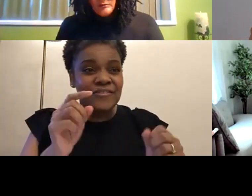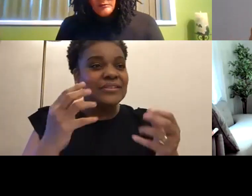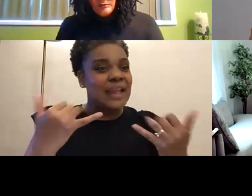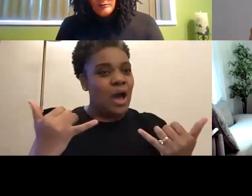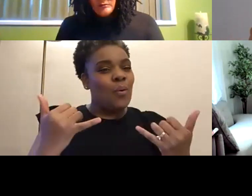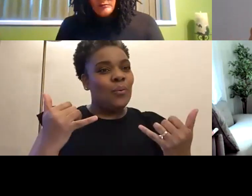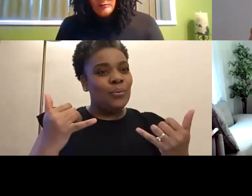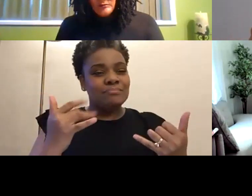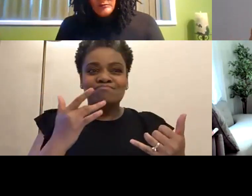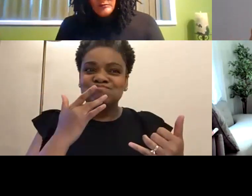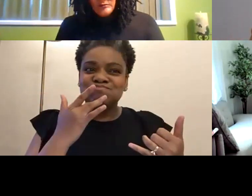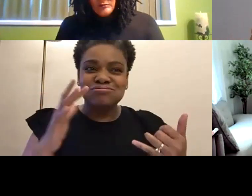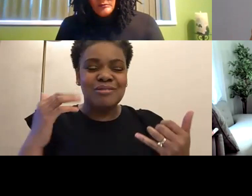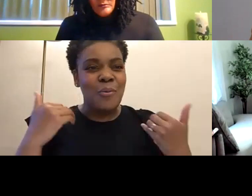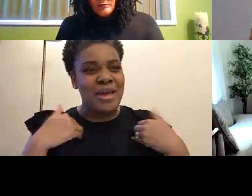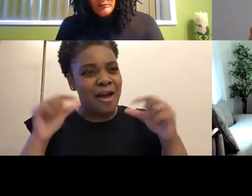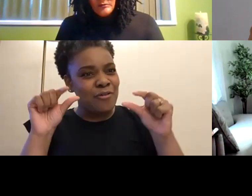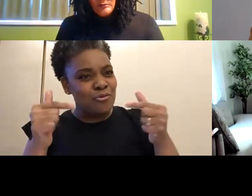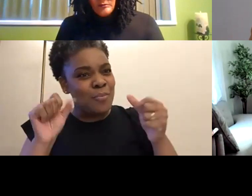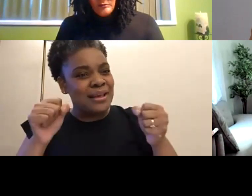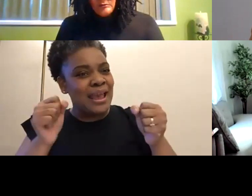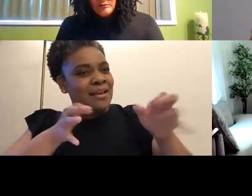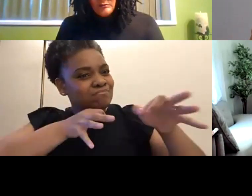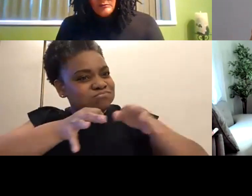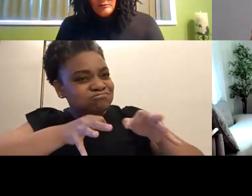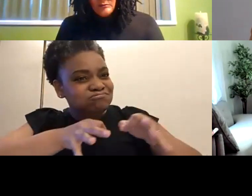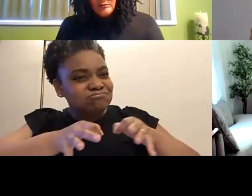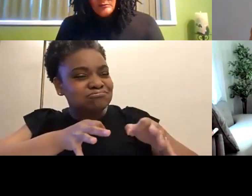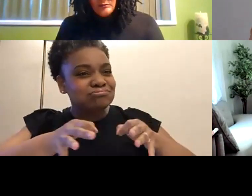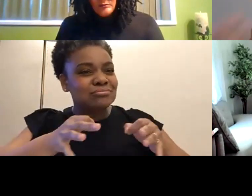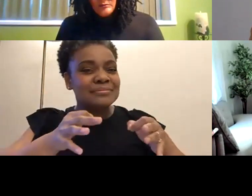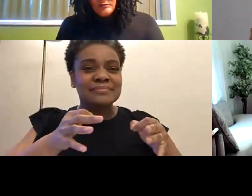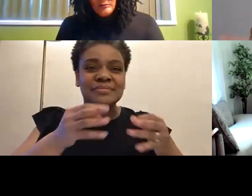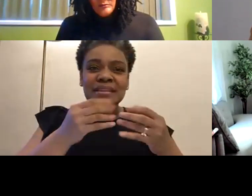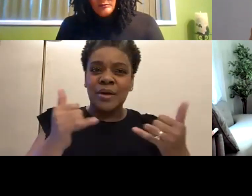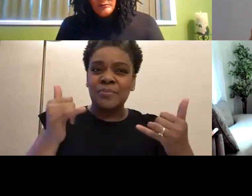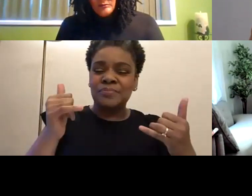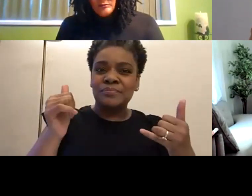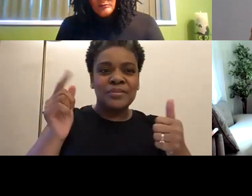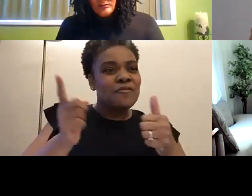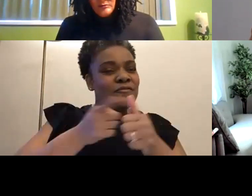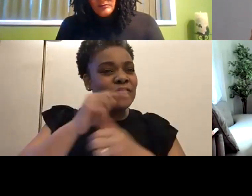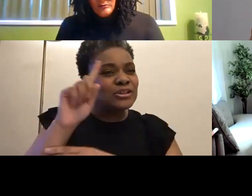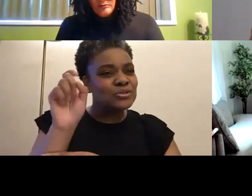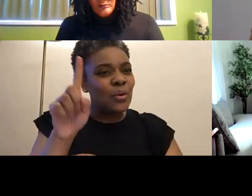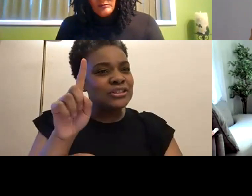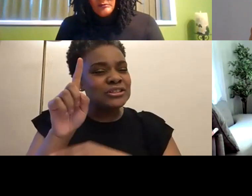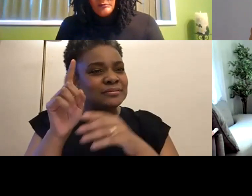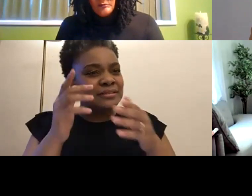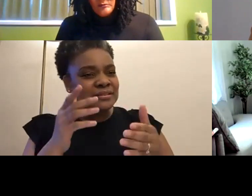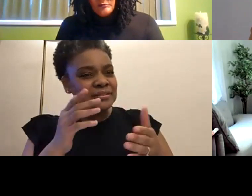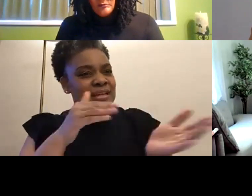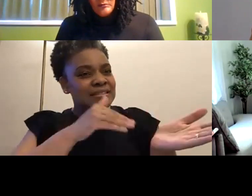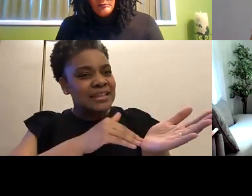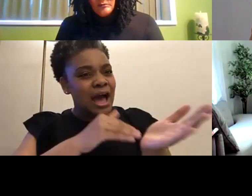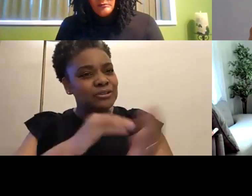to have panelists who can speak to it. So this first question is for Dr. Clayborne. Could you talk